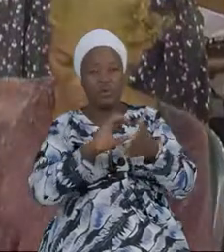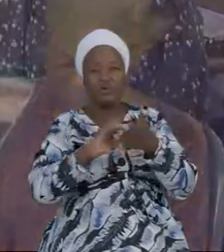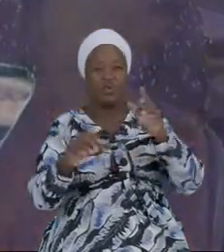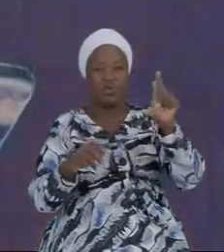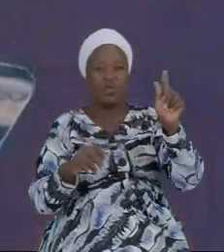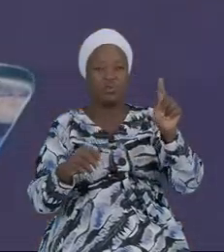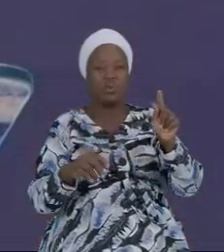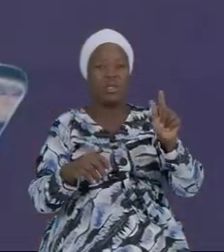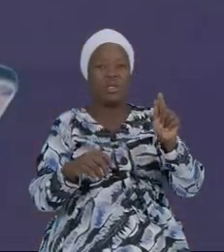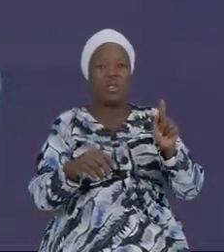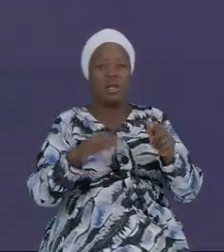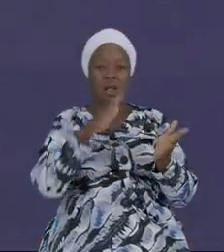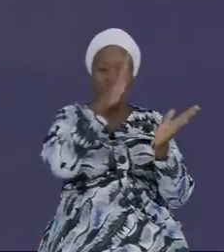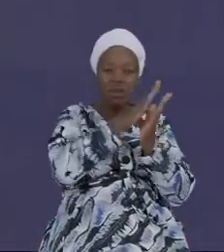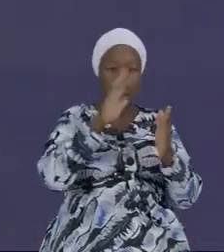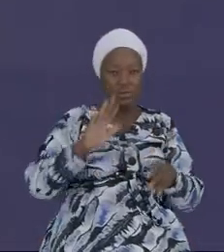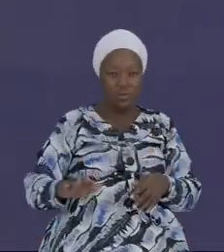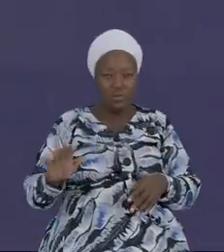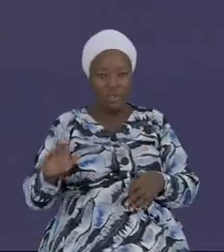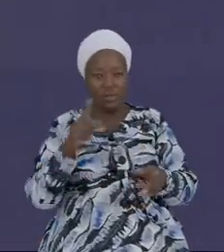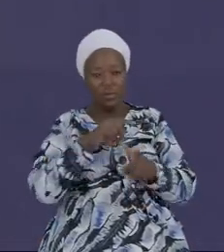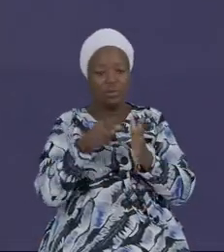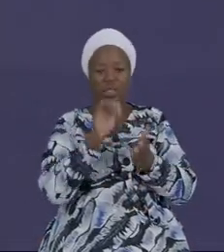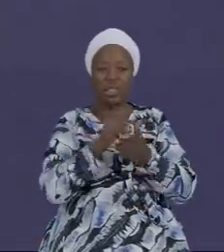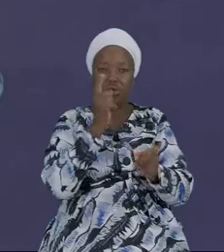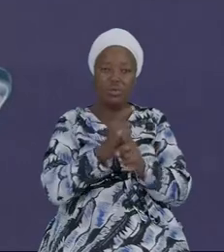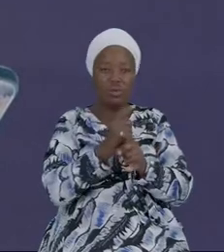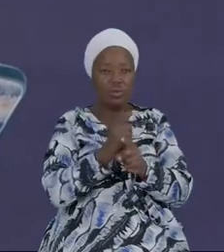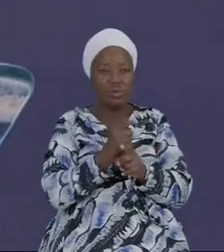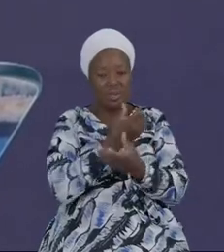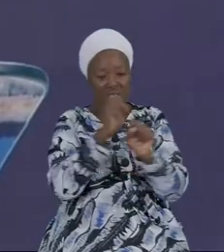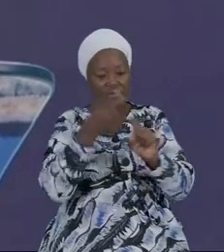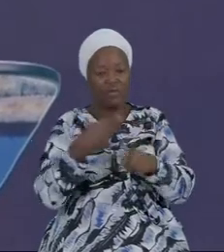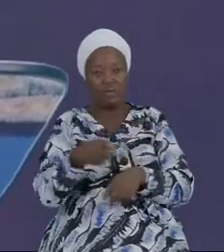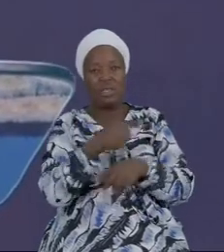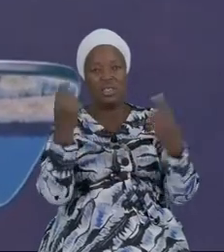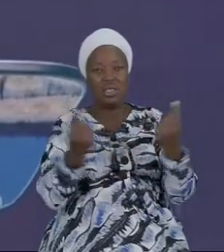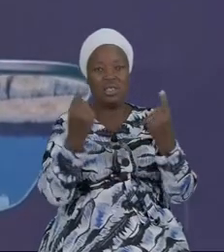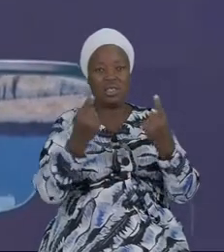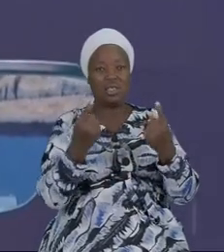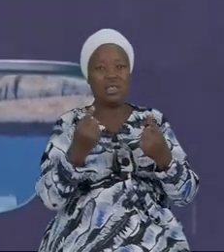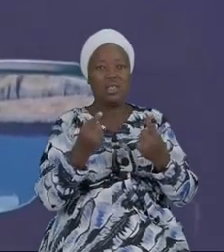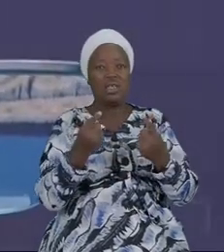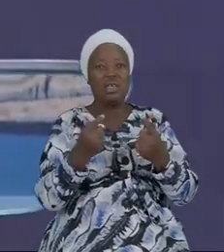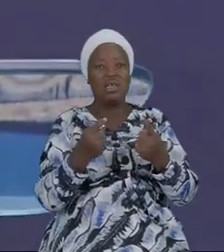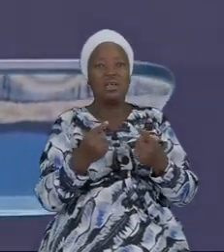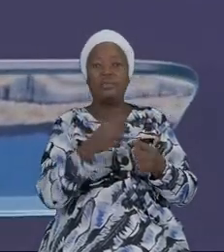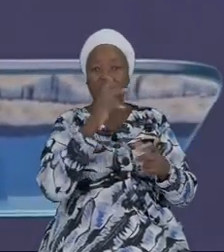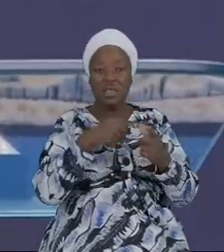Verse 21, little children, those who are just born again, and those who have been born again before, keep yourselves